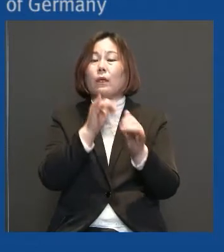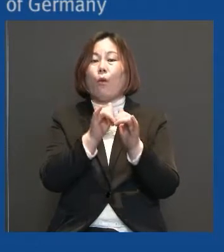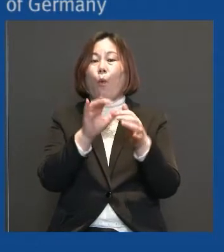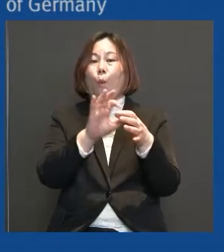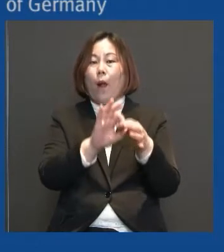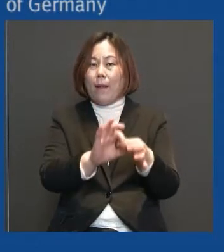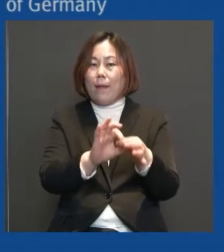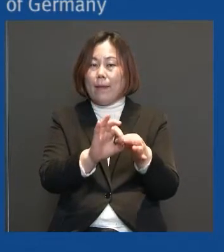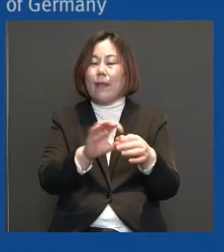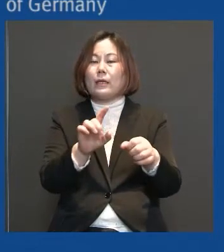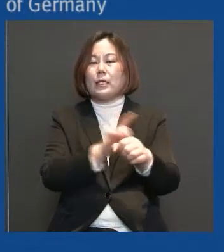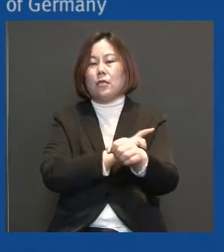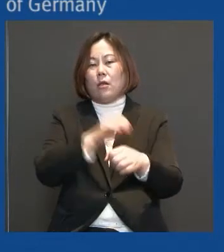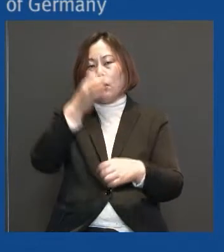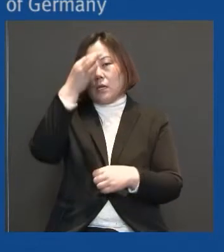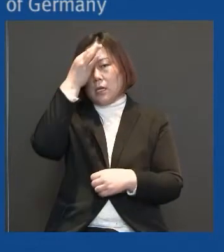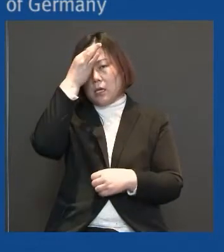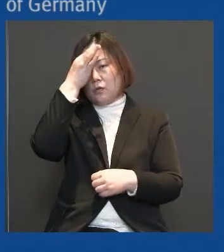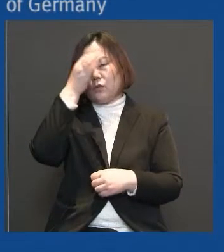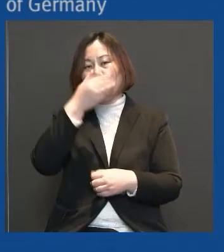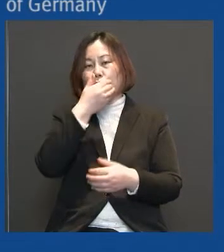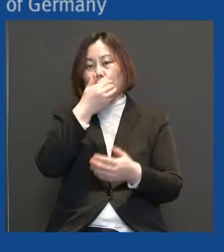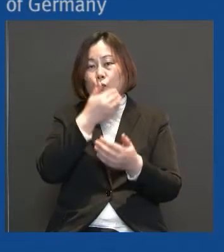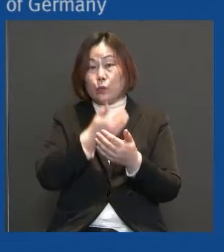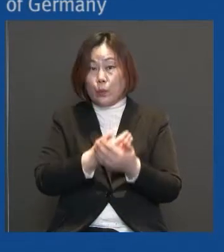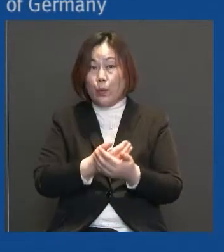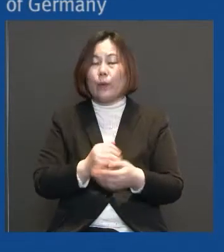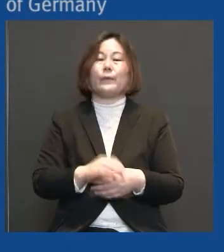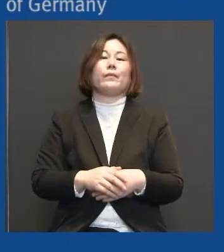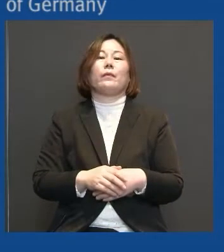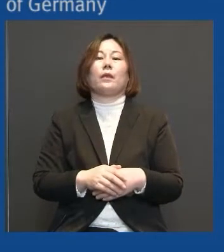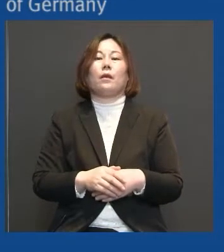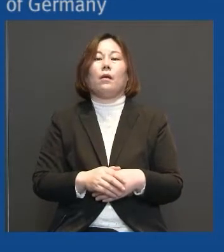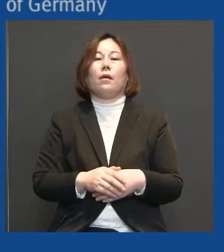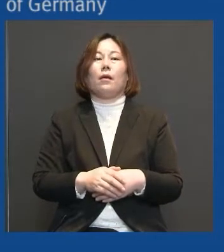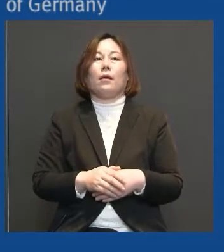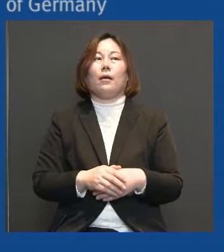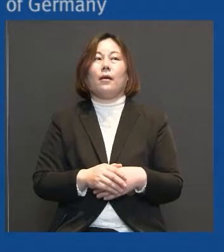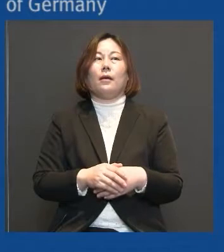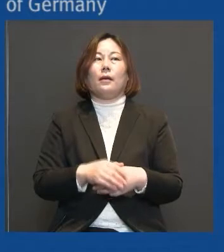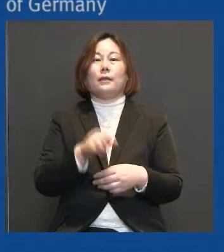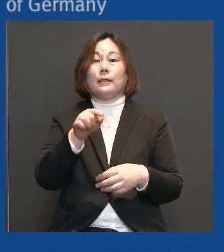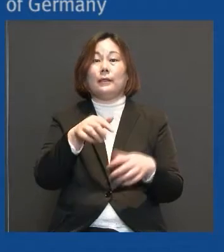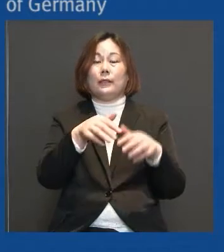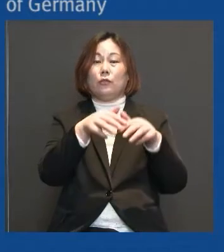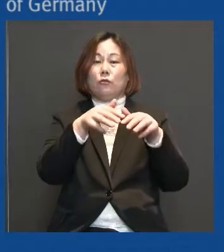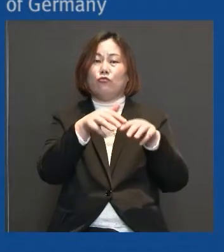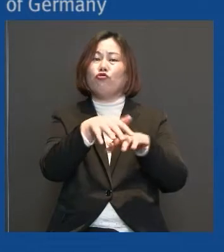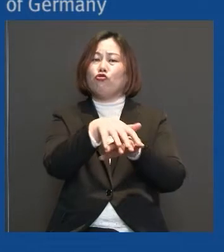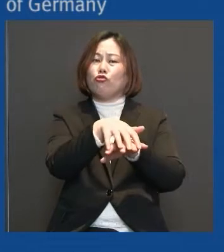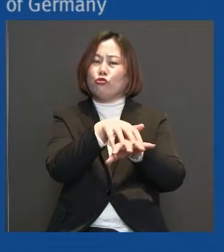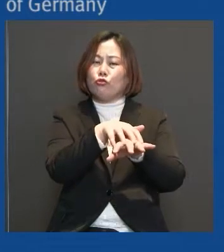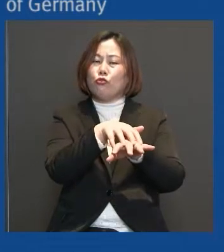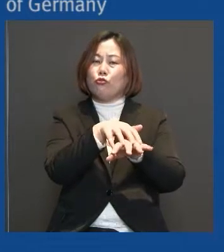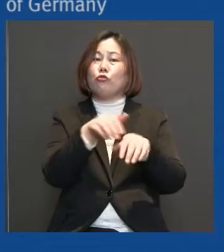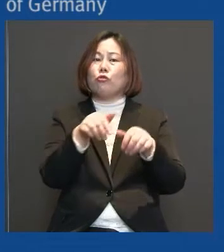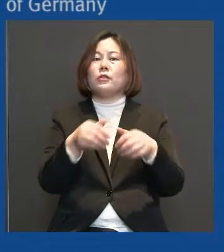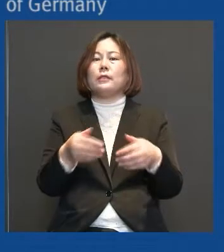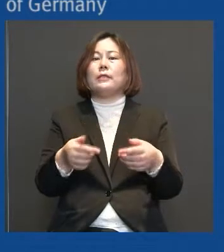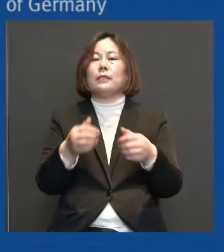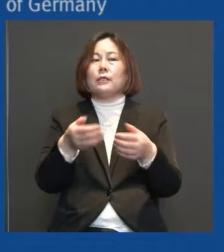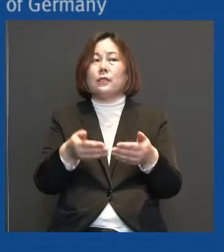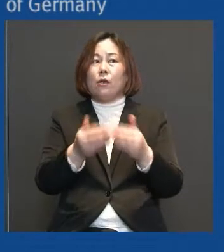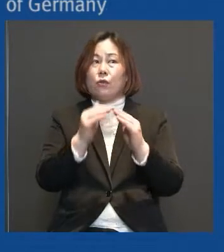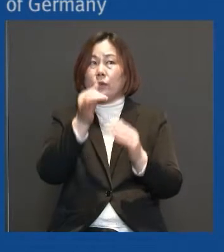put sufficient structures in place, especially at the local level, meaning at the ground where we really